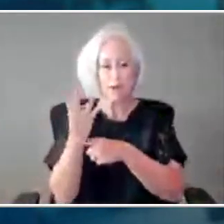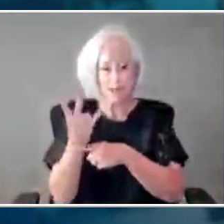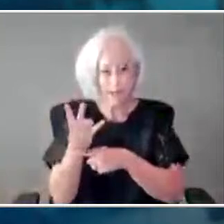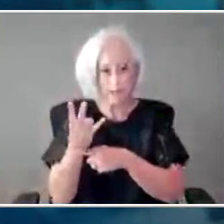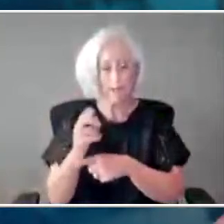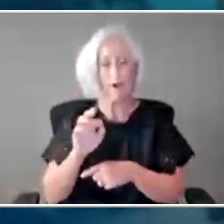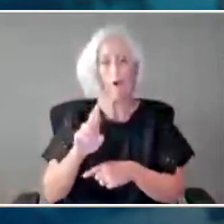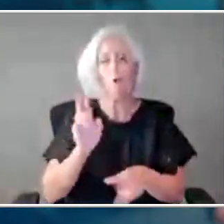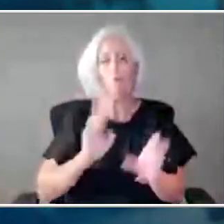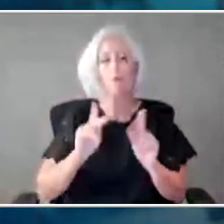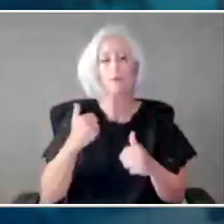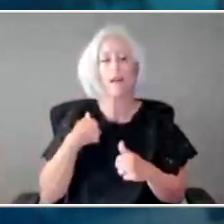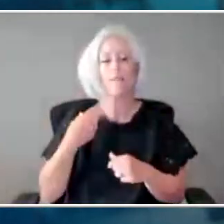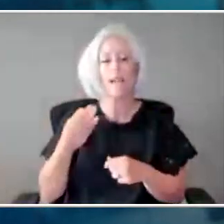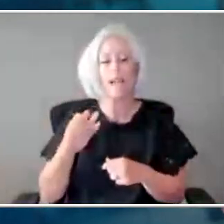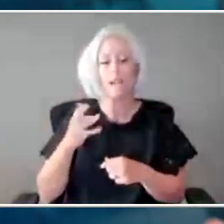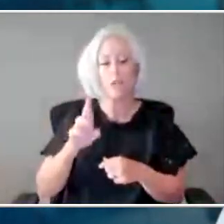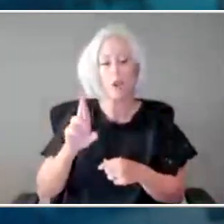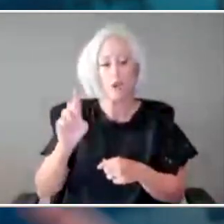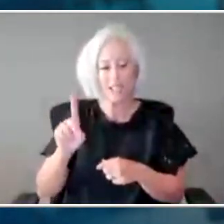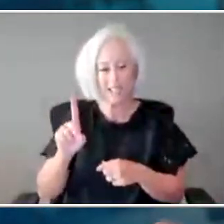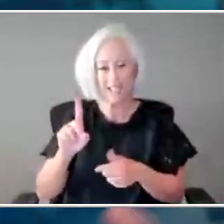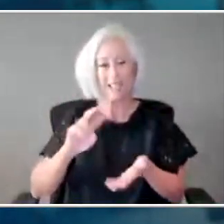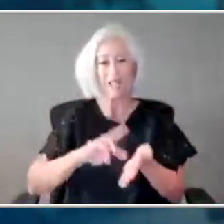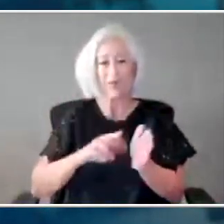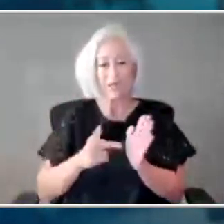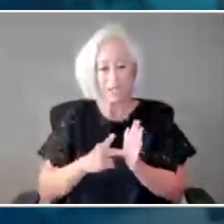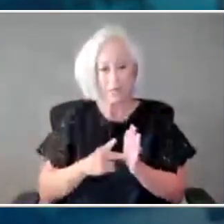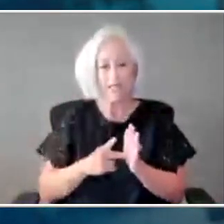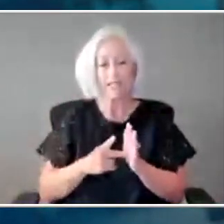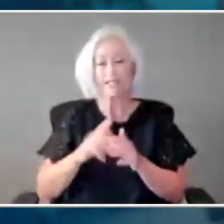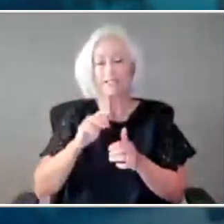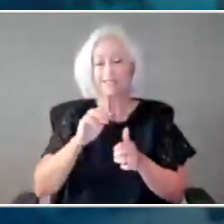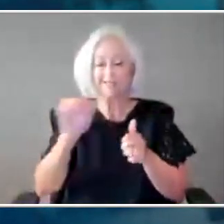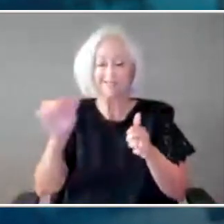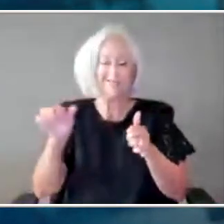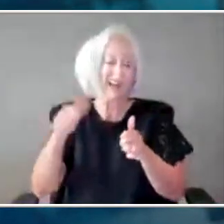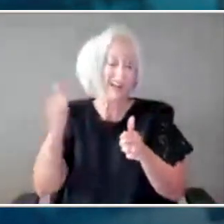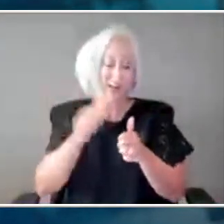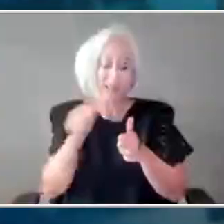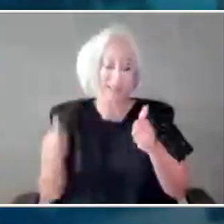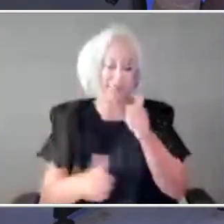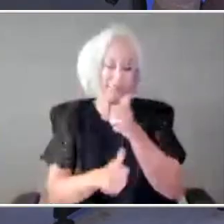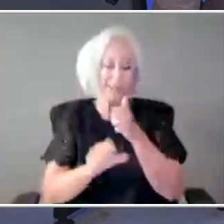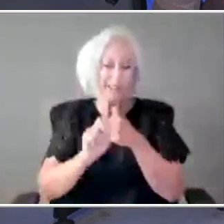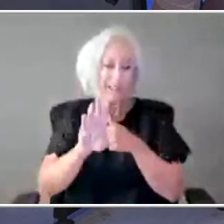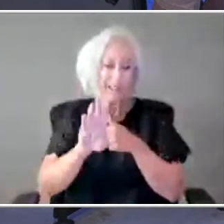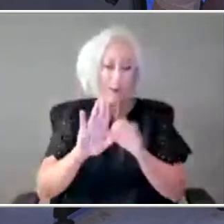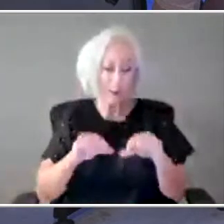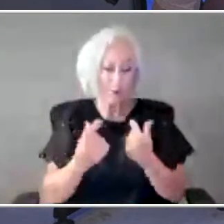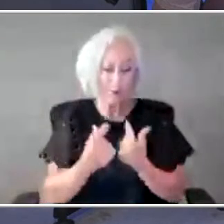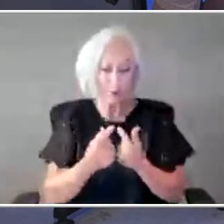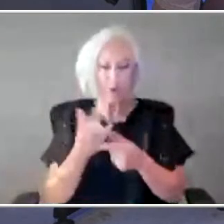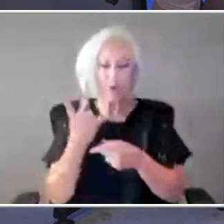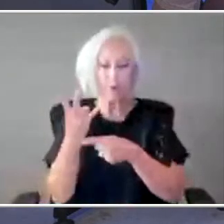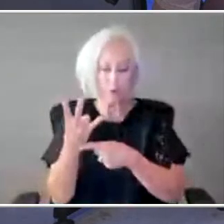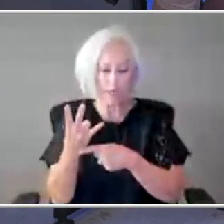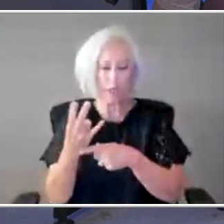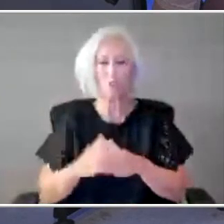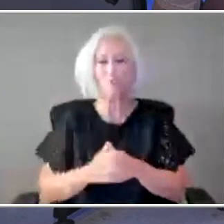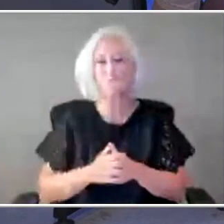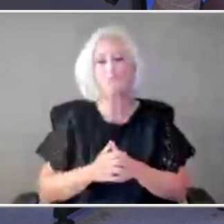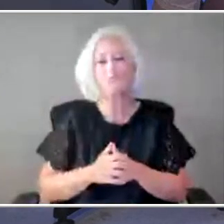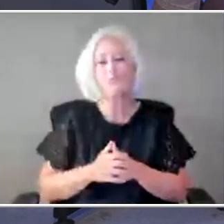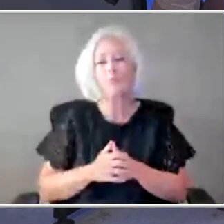kind of a subset of mutations in the tumor that go along with BRCA or BRCA mutations. So let's talk about that treatment plan, how you came up